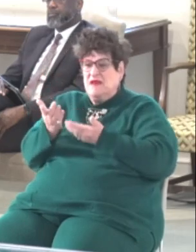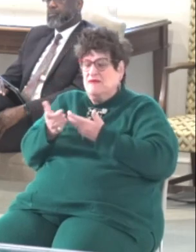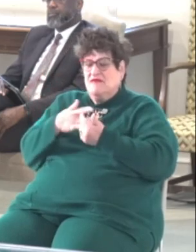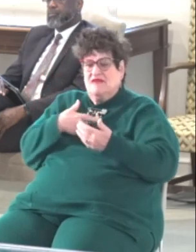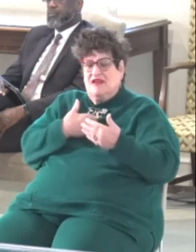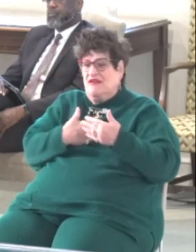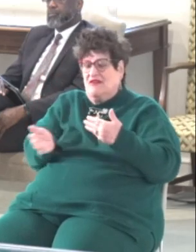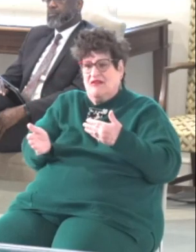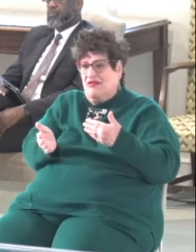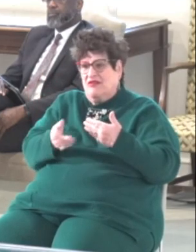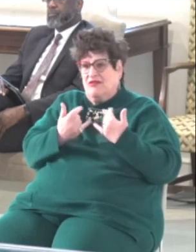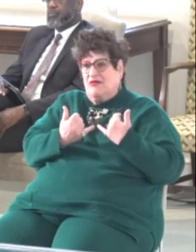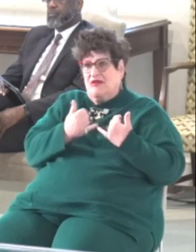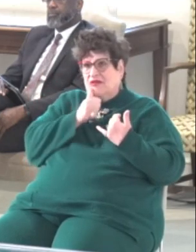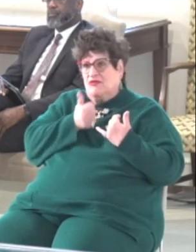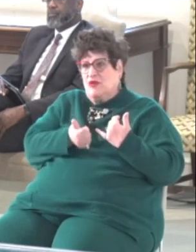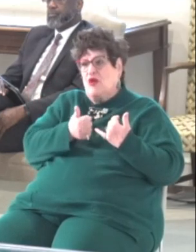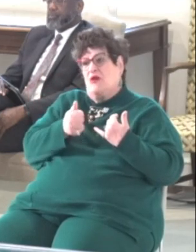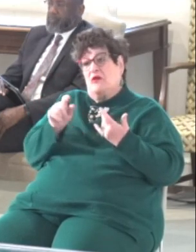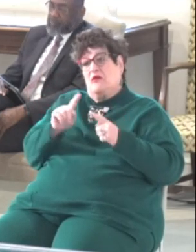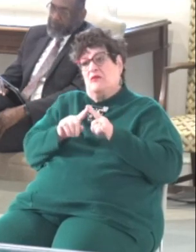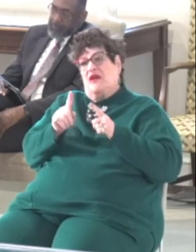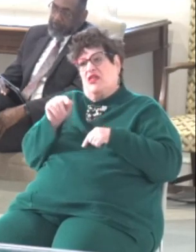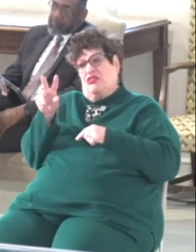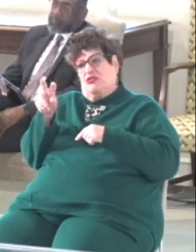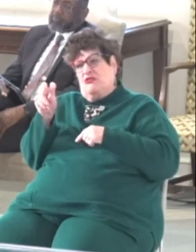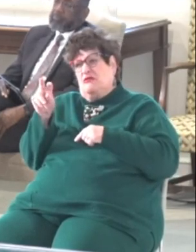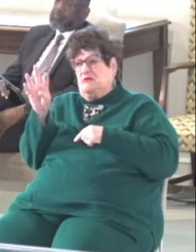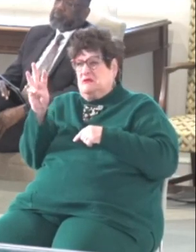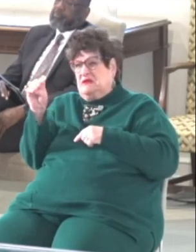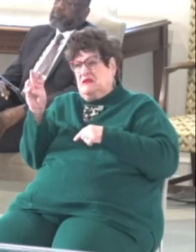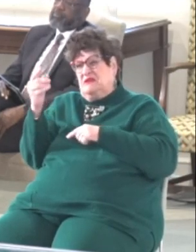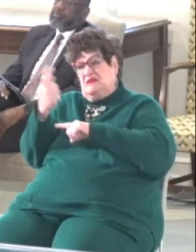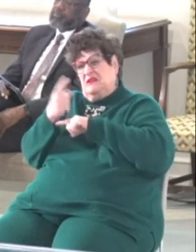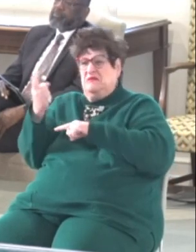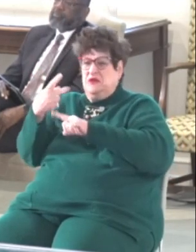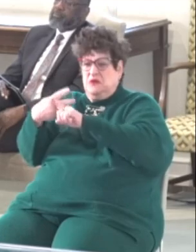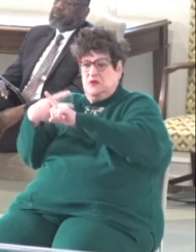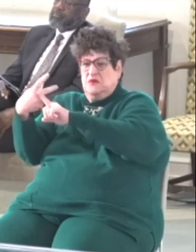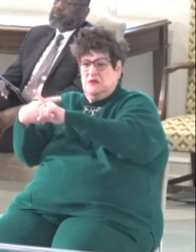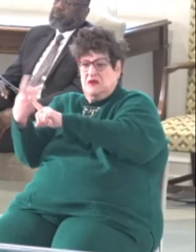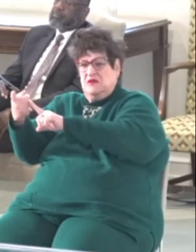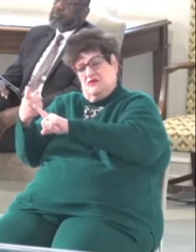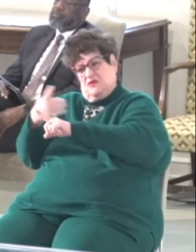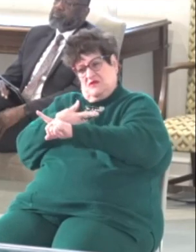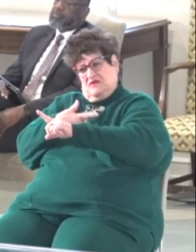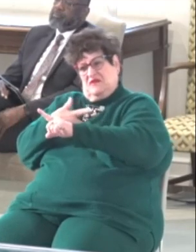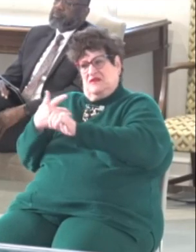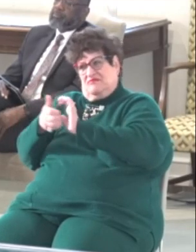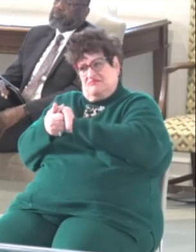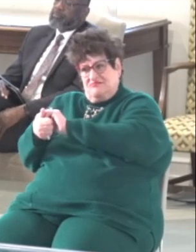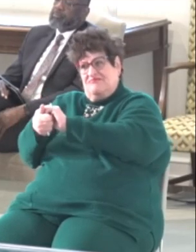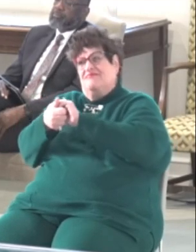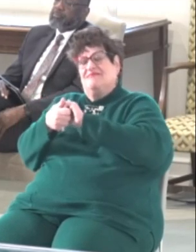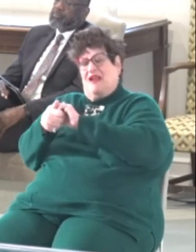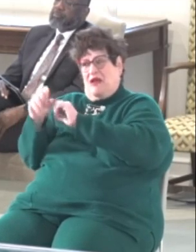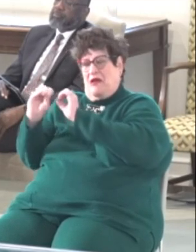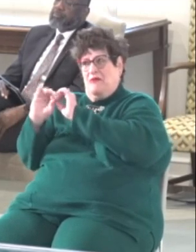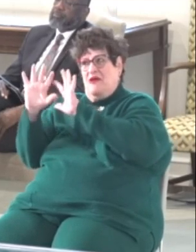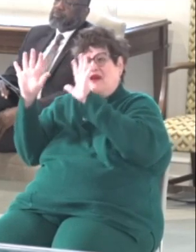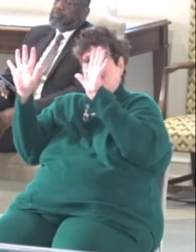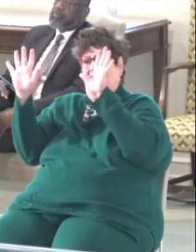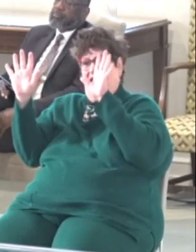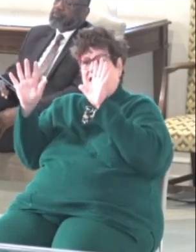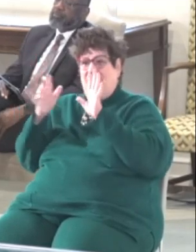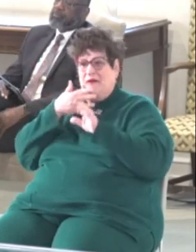or tomorrow, but 30 or 60 days from now, we'll all feel it together. This year's